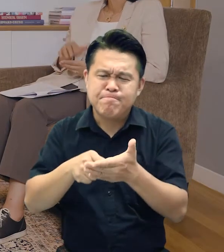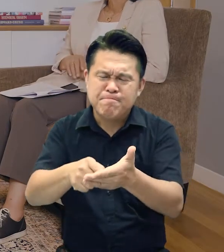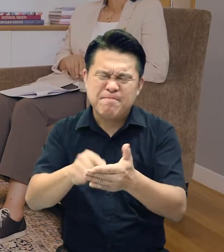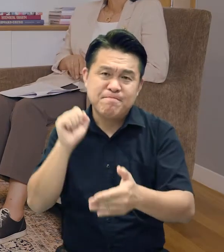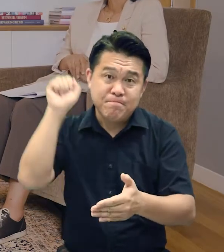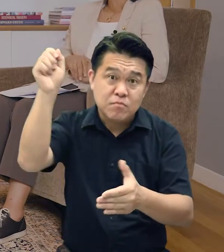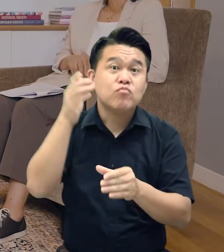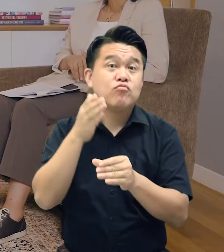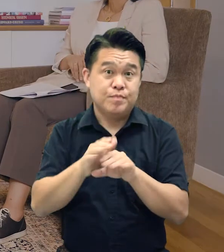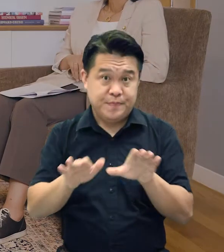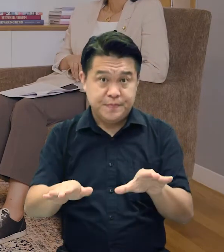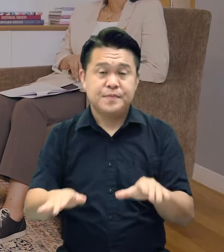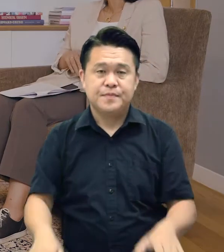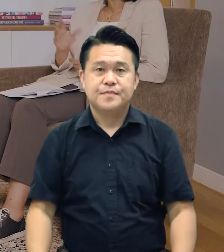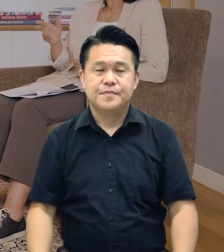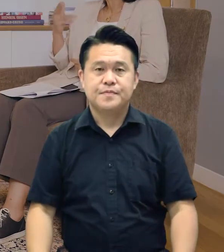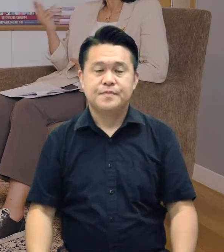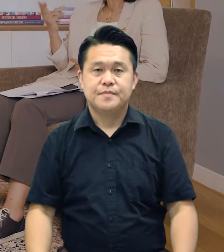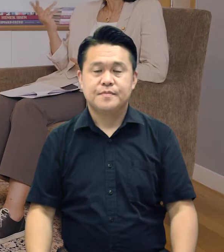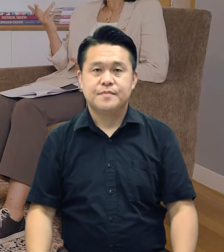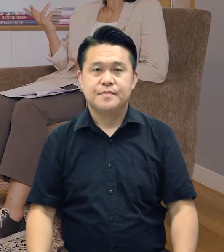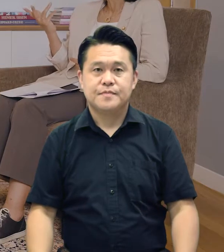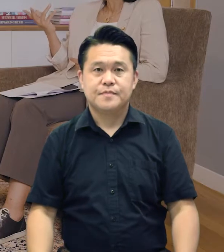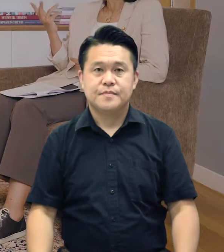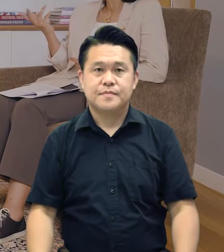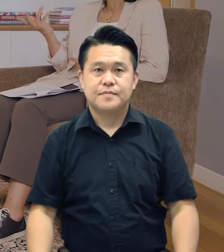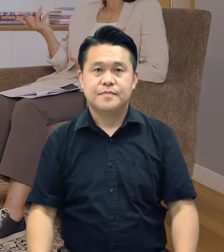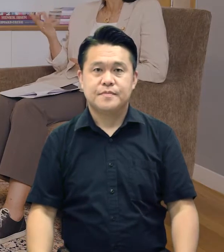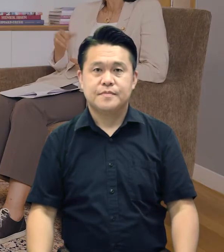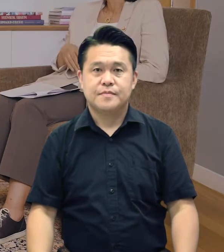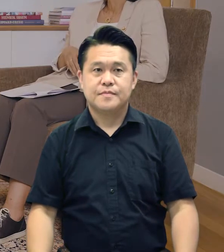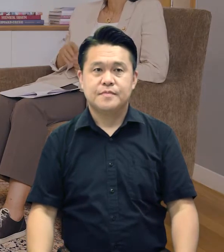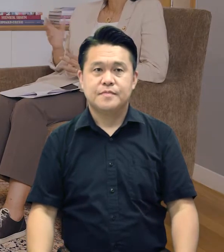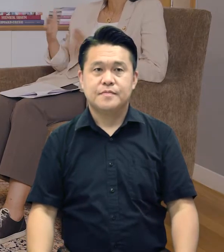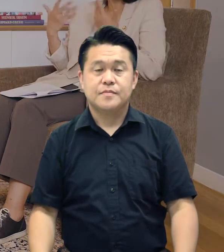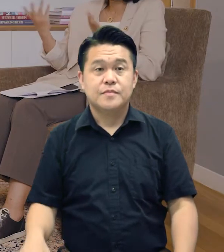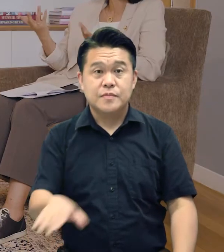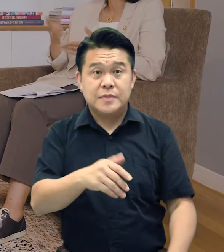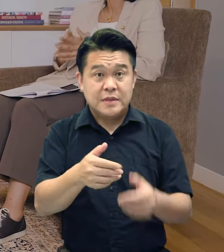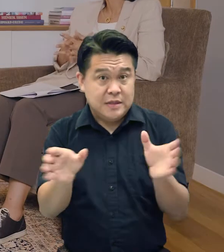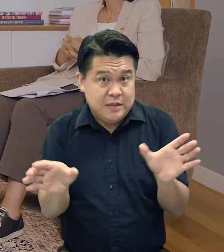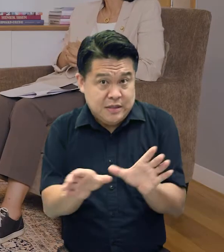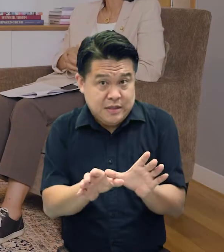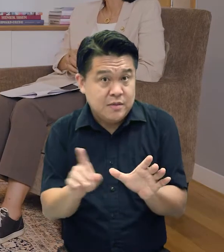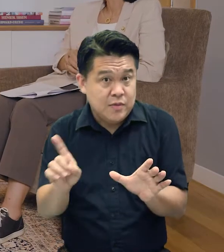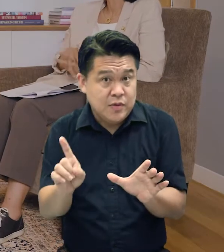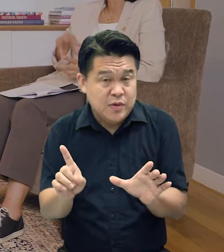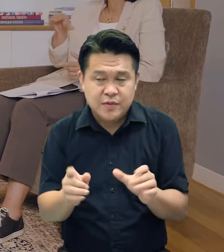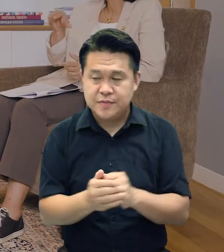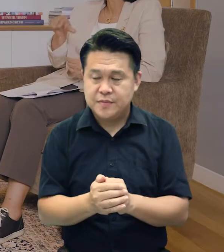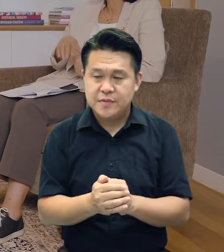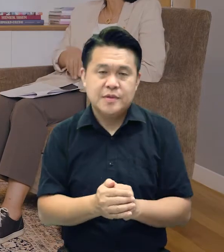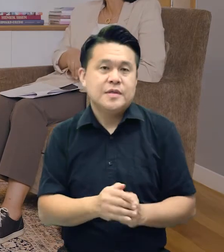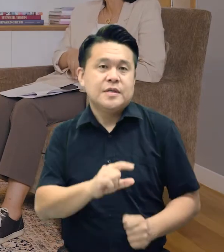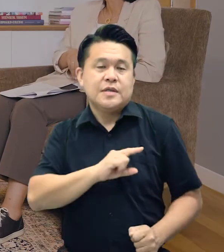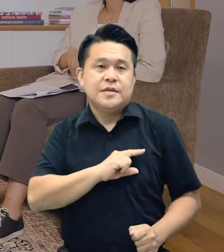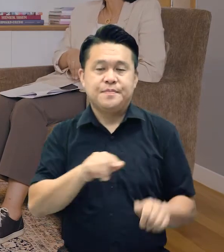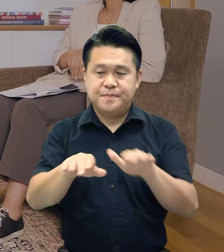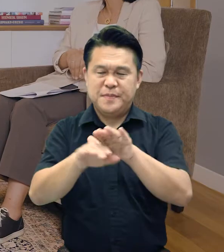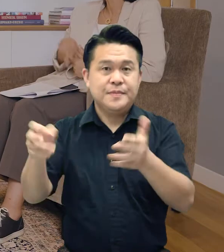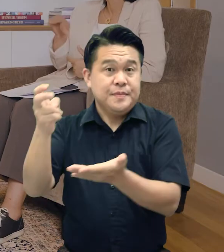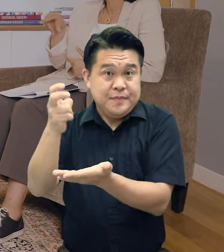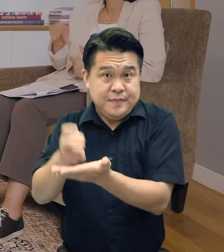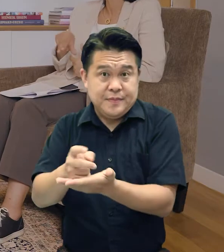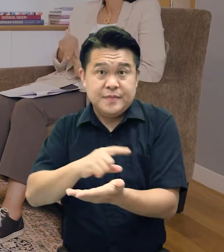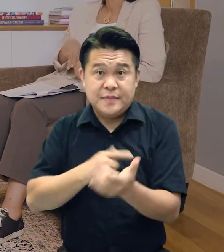pass the Antidiscrimination law. And then also we proposed today, the Minju Party